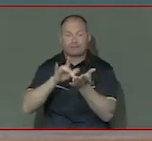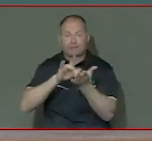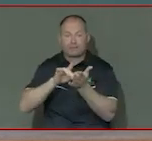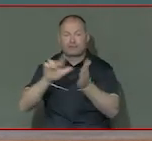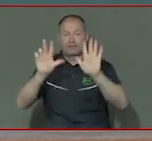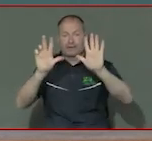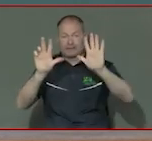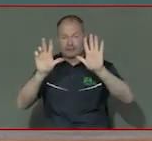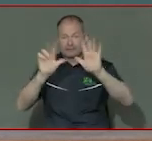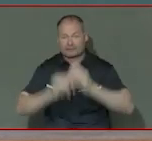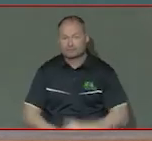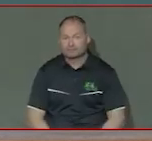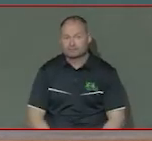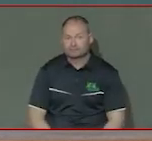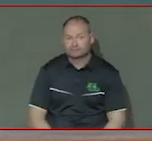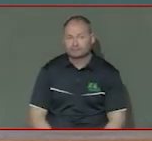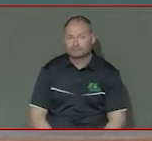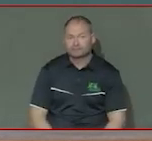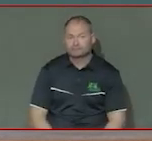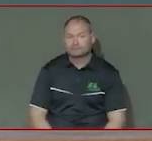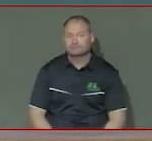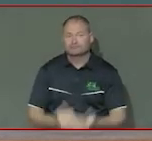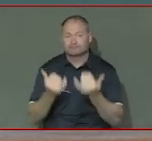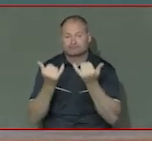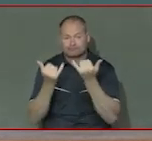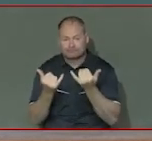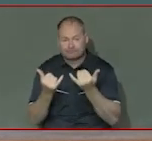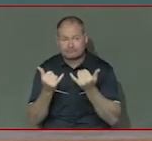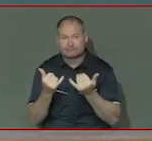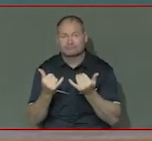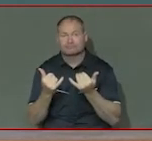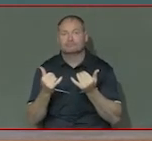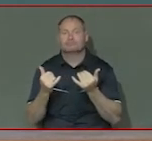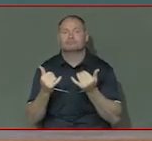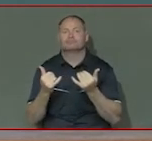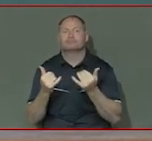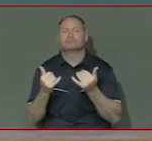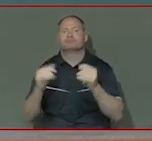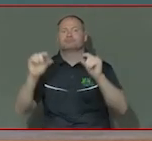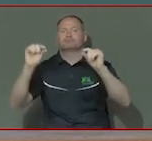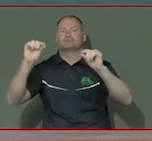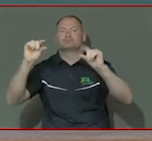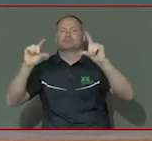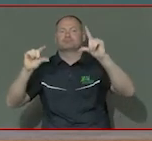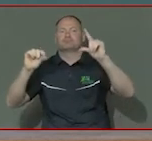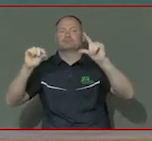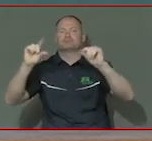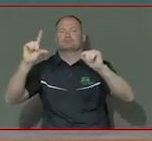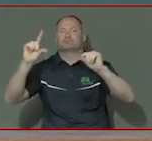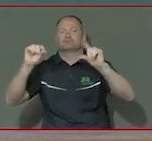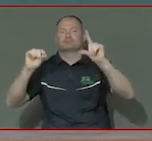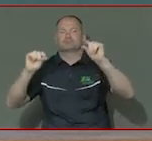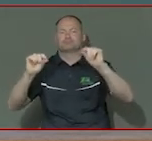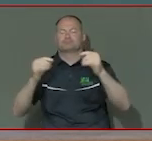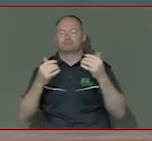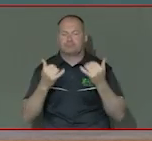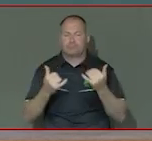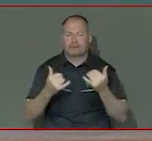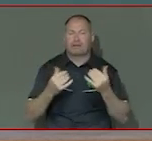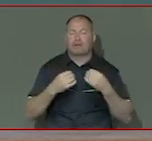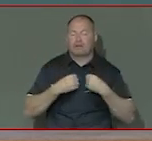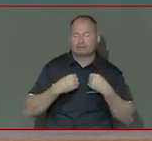Number 8, current ratio. That is current assets to current liabilities.